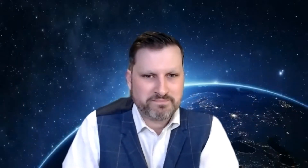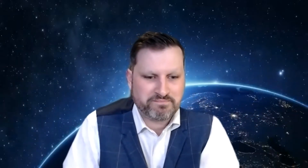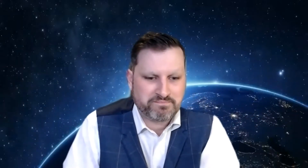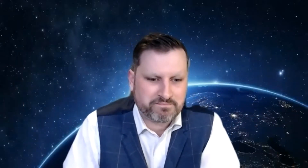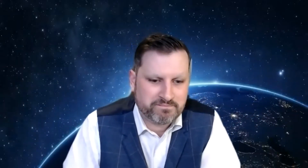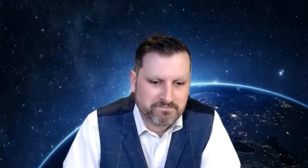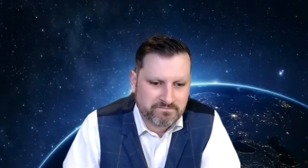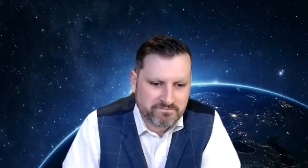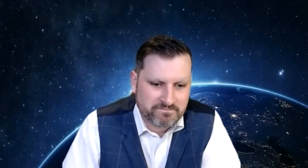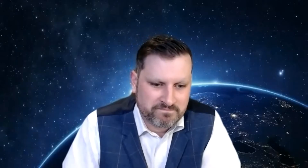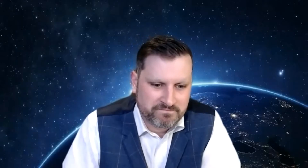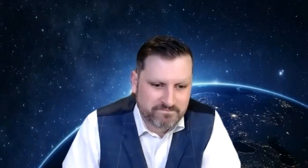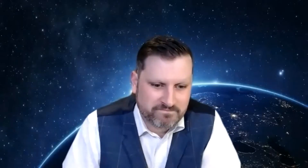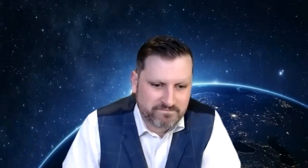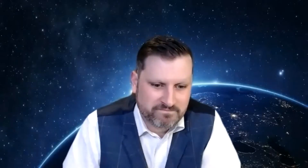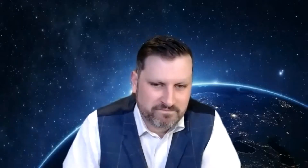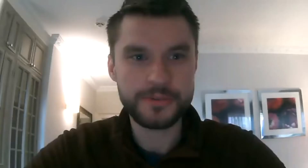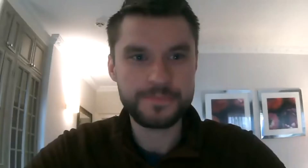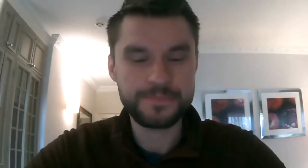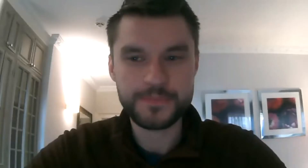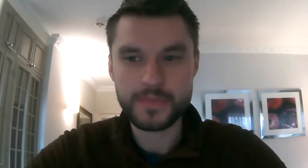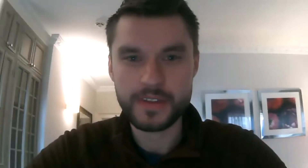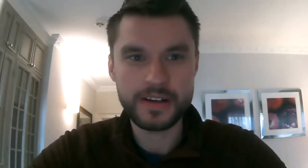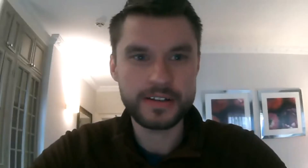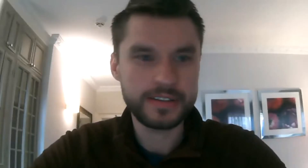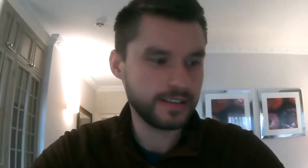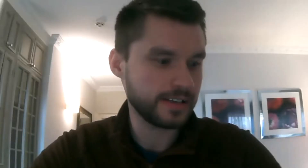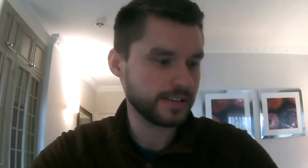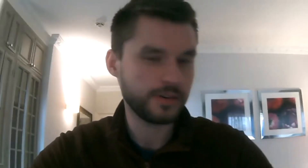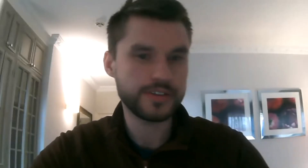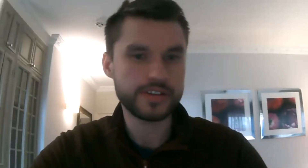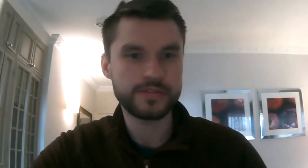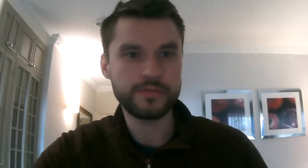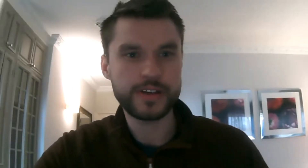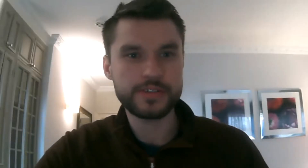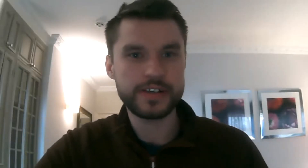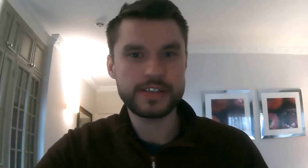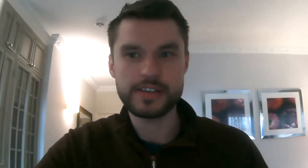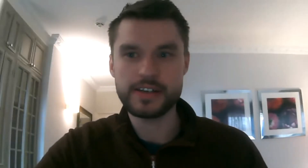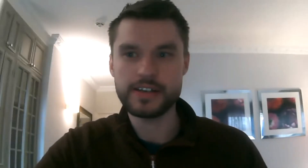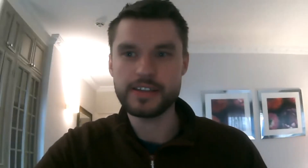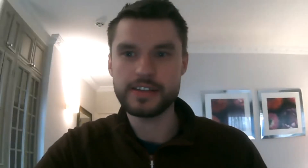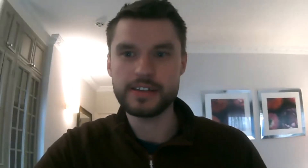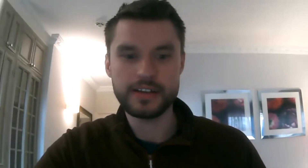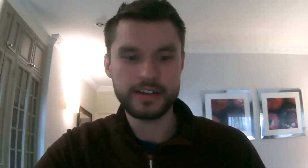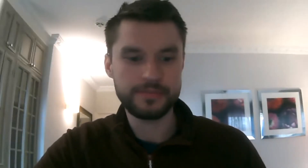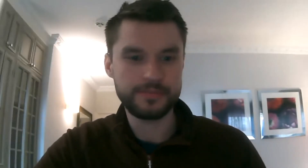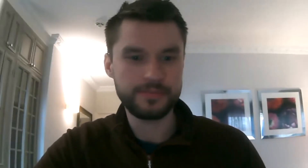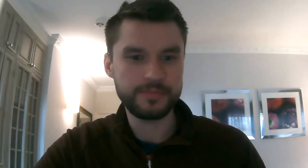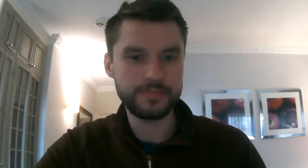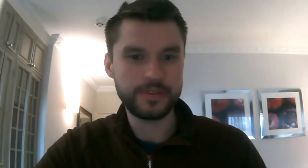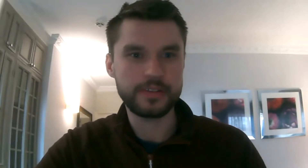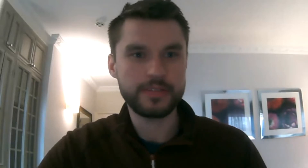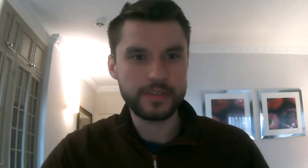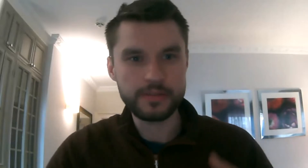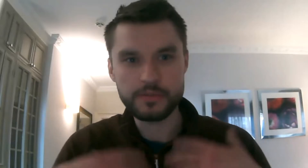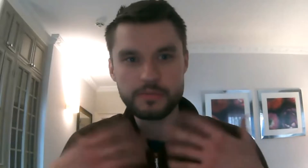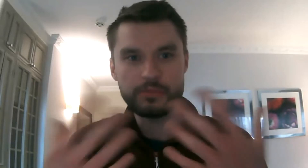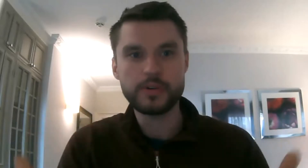you. Thank you, Scott. And yes, I would just reiterate that I